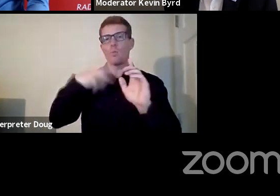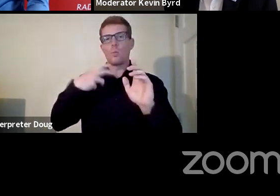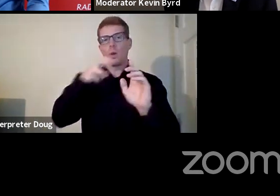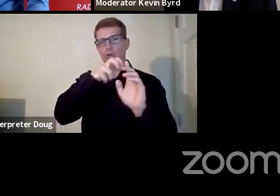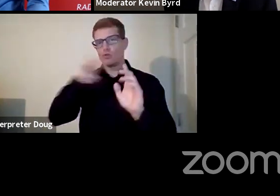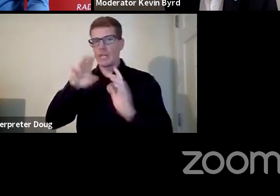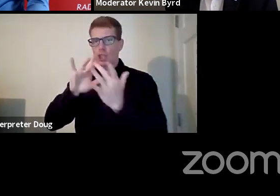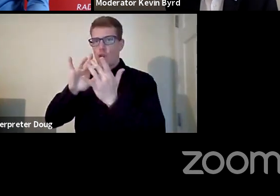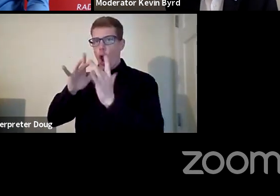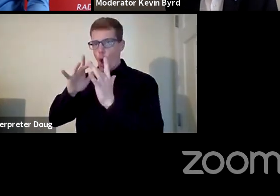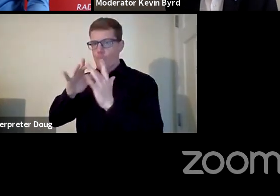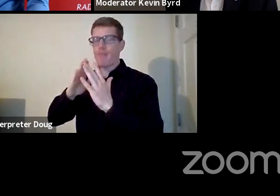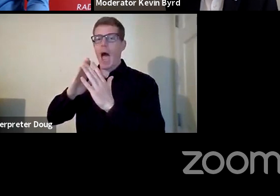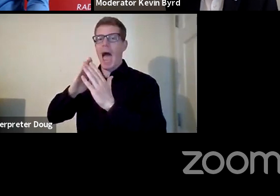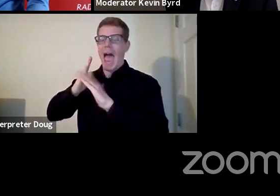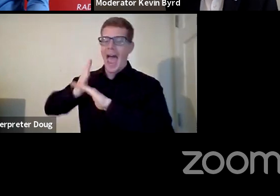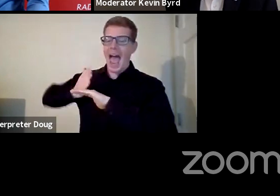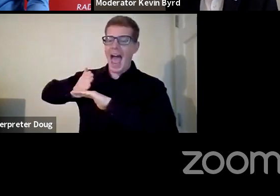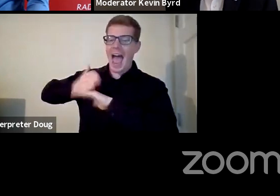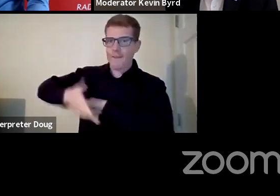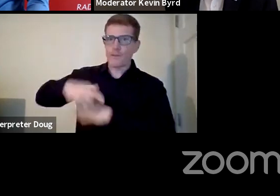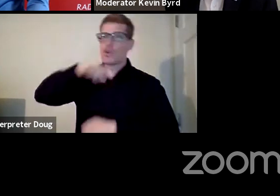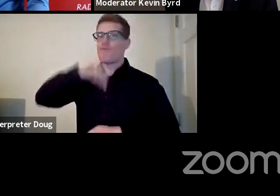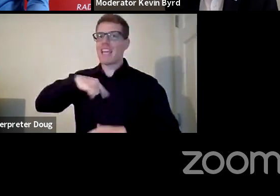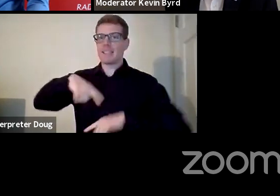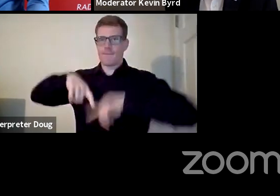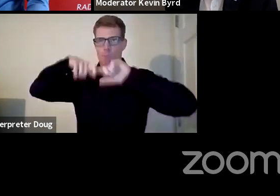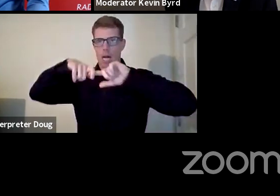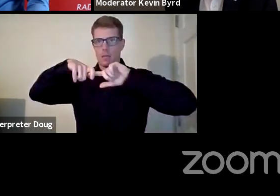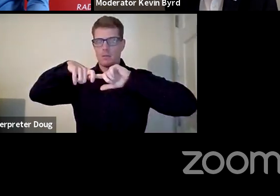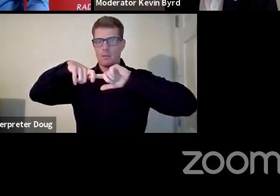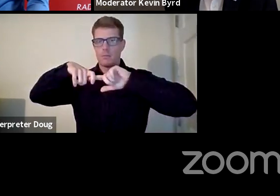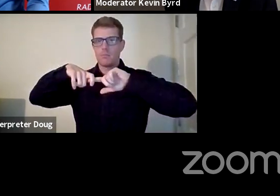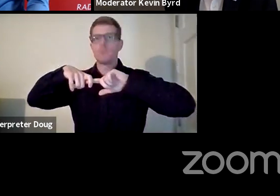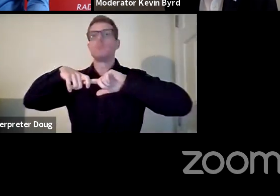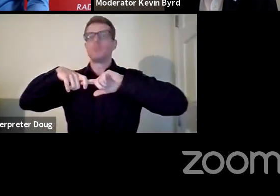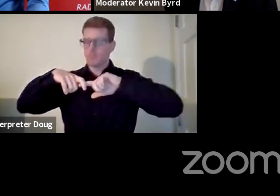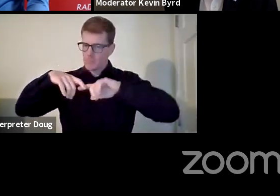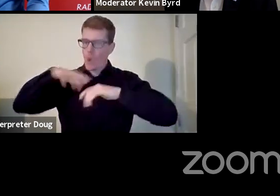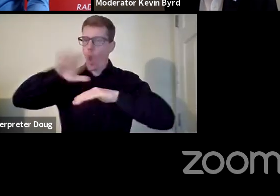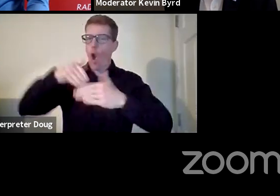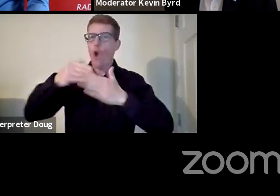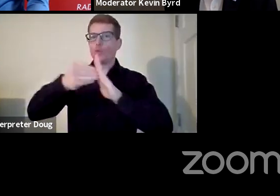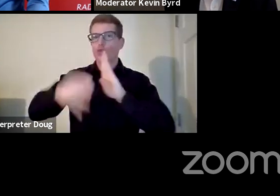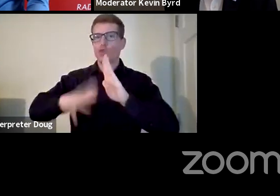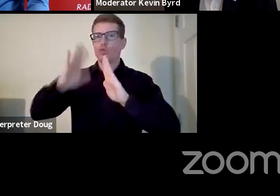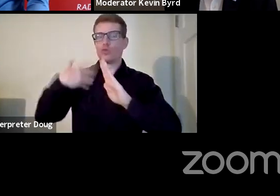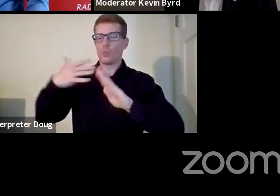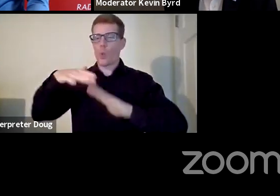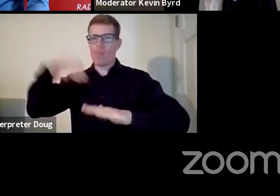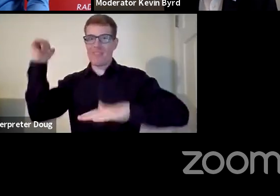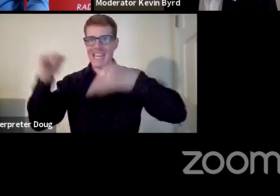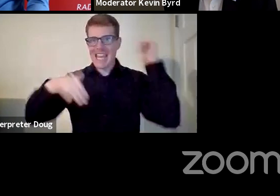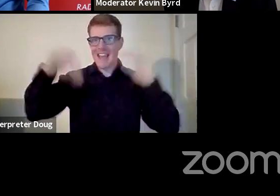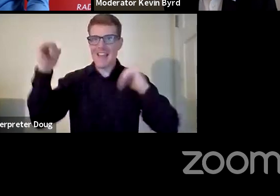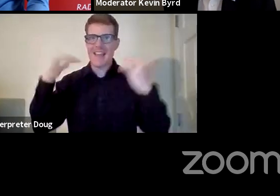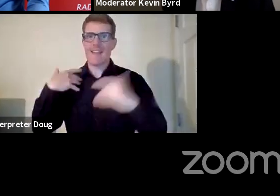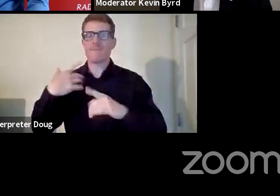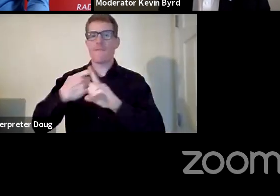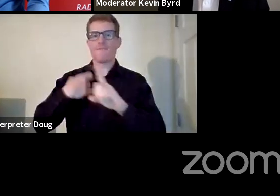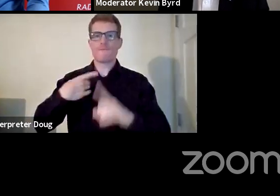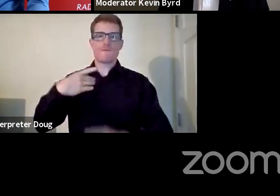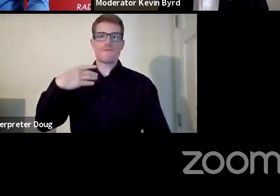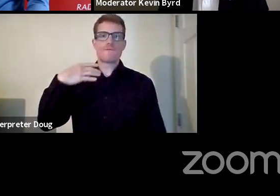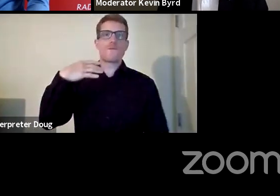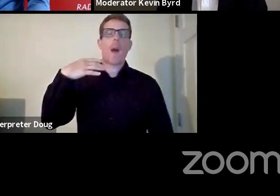Thanksgiving break and go online for the last 8 instructional days and then online for finals. Again, I'm sure